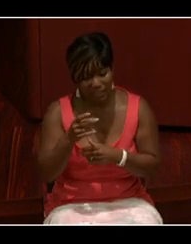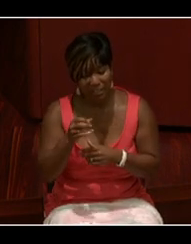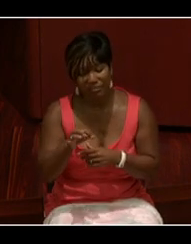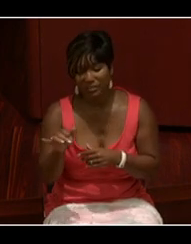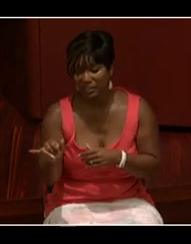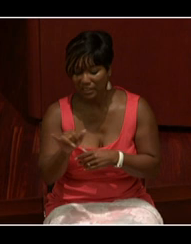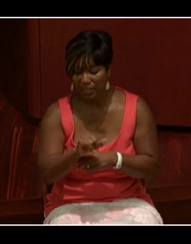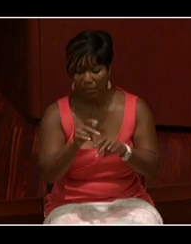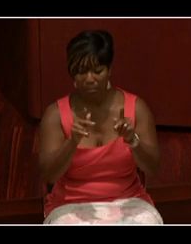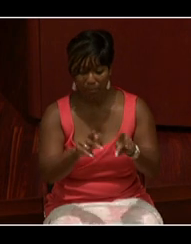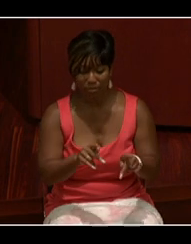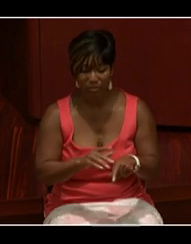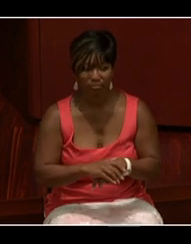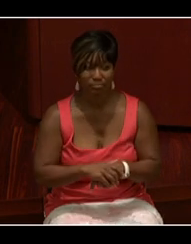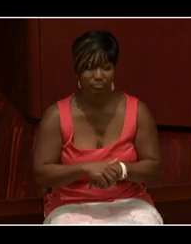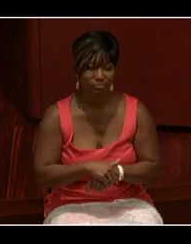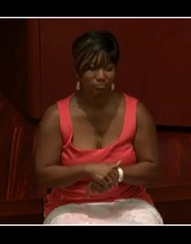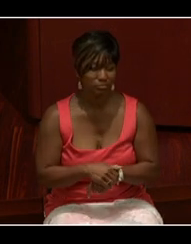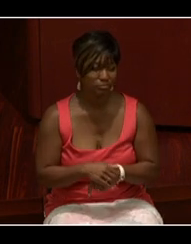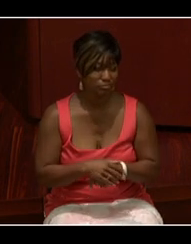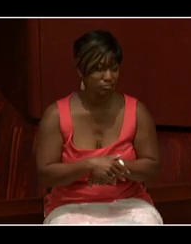person.